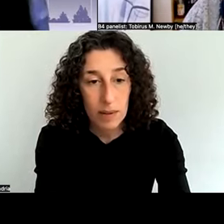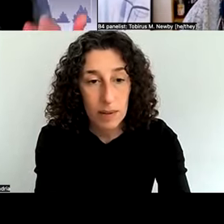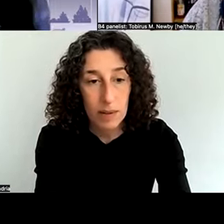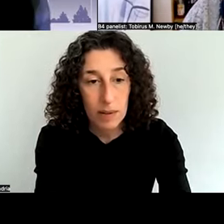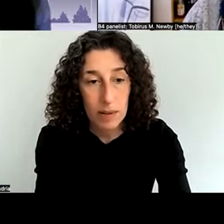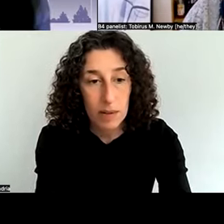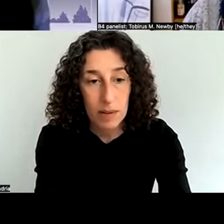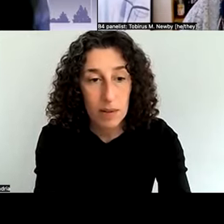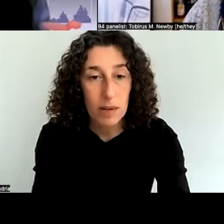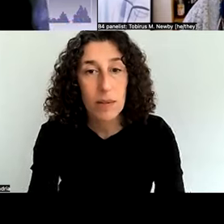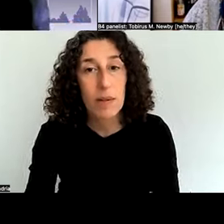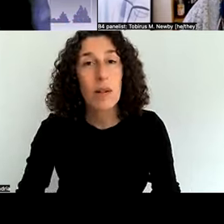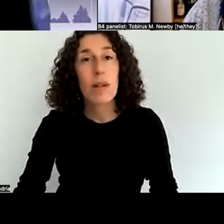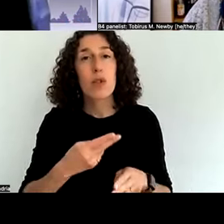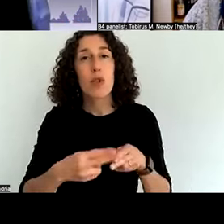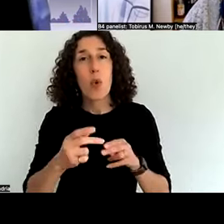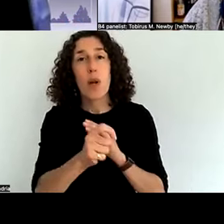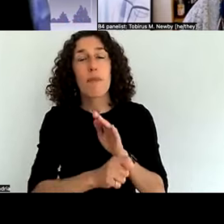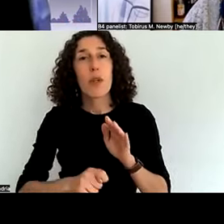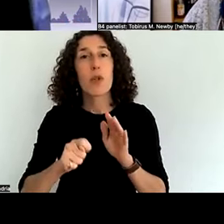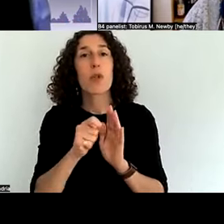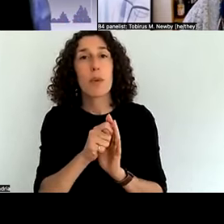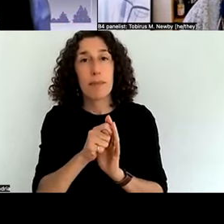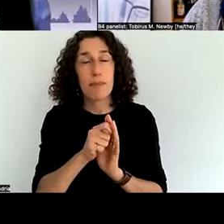the short term, sort of like to what